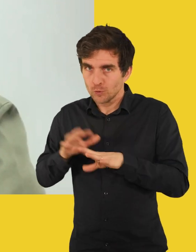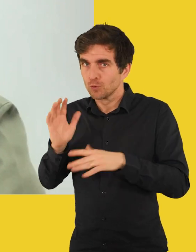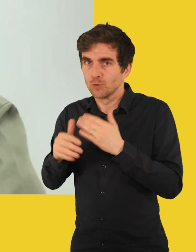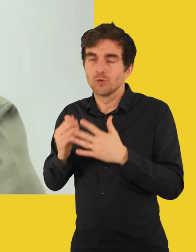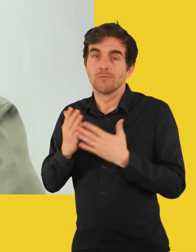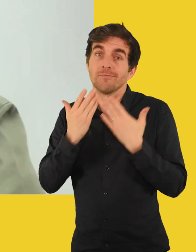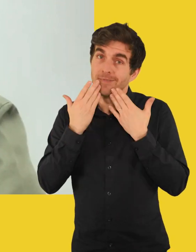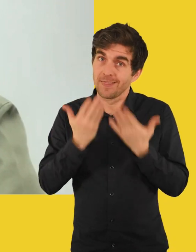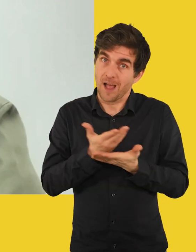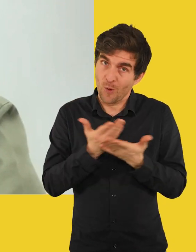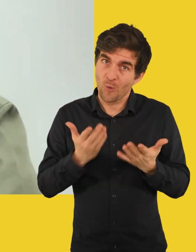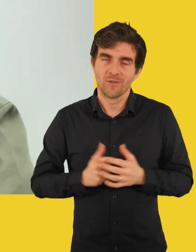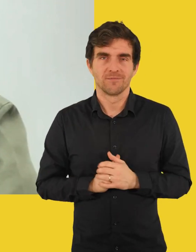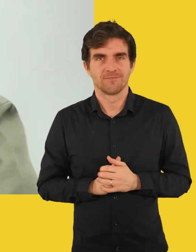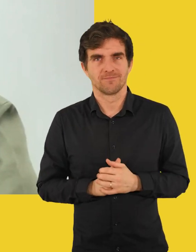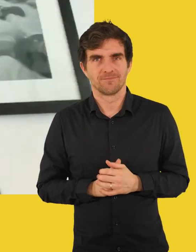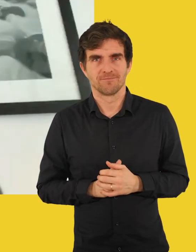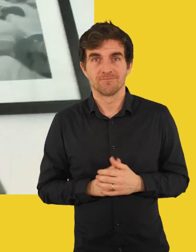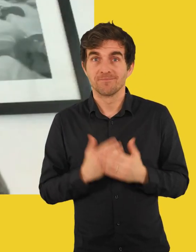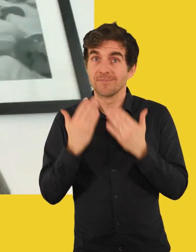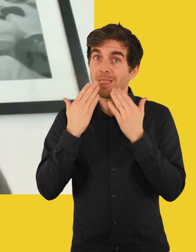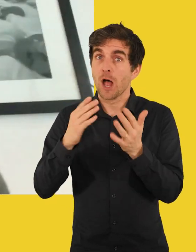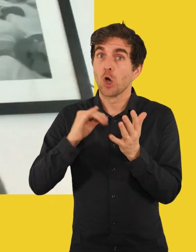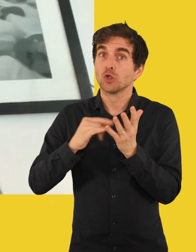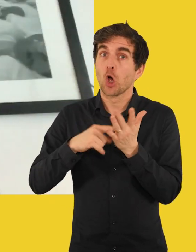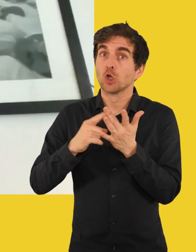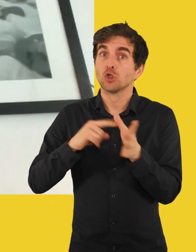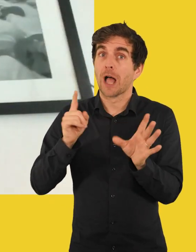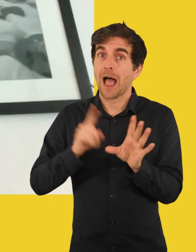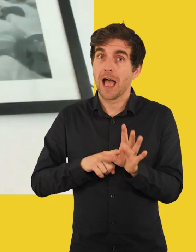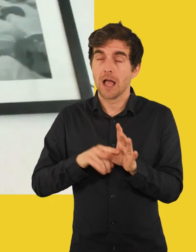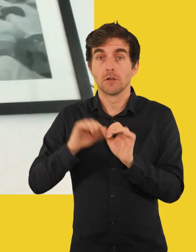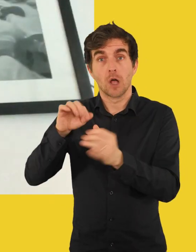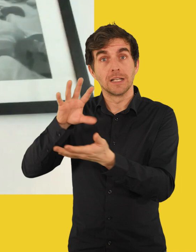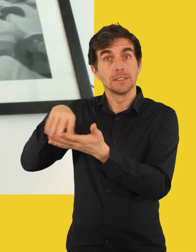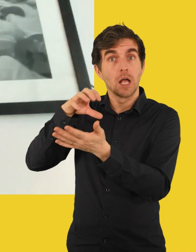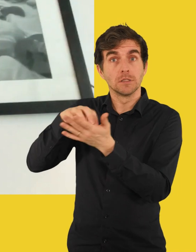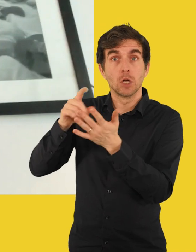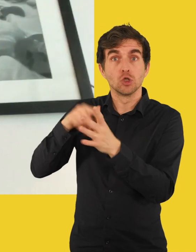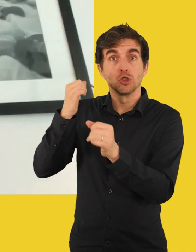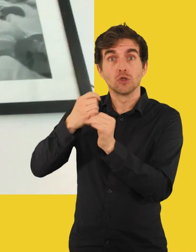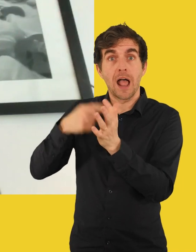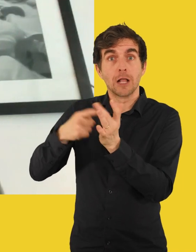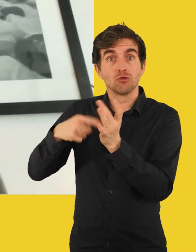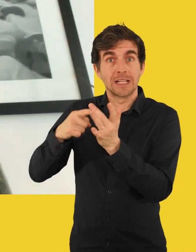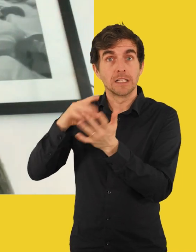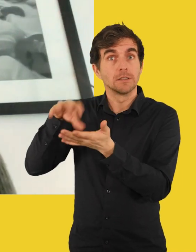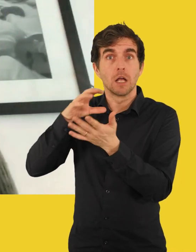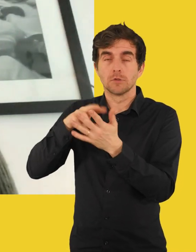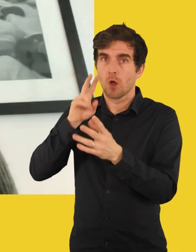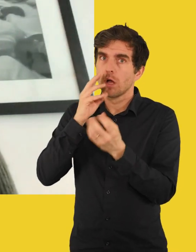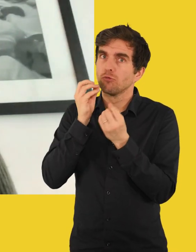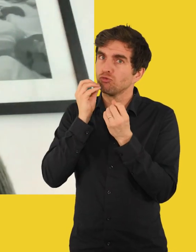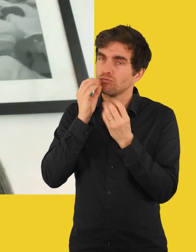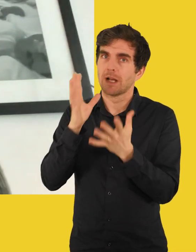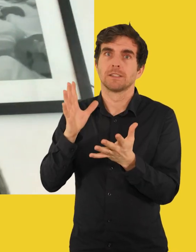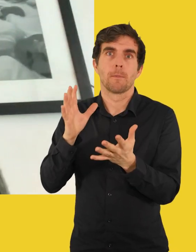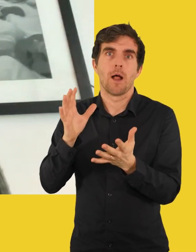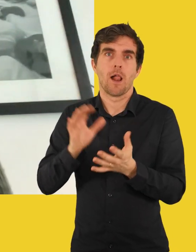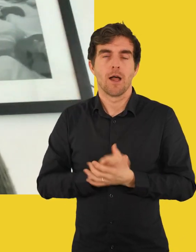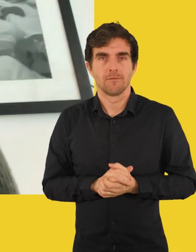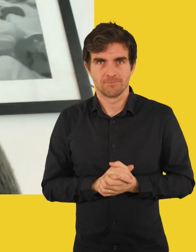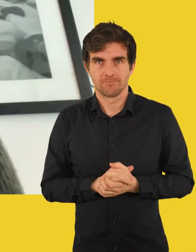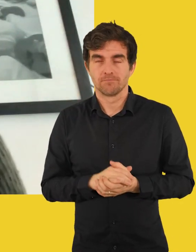grateful to the community. Thank you. Thank you, Sujai. and your center, the Jagrati Center,